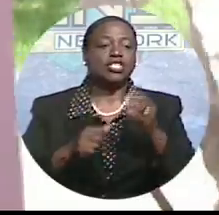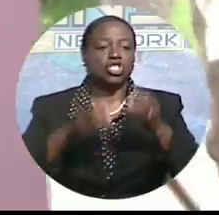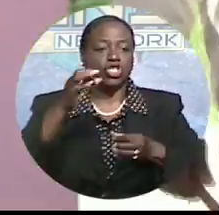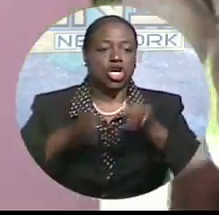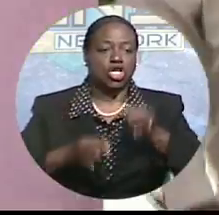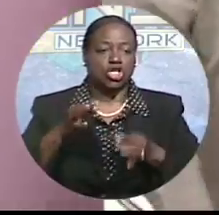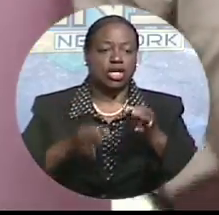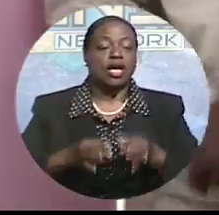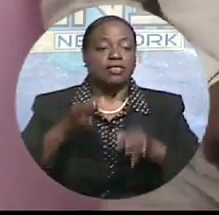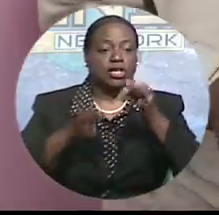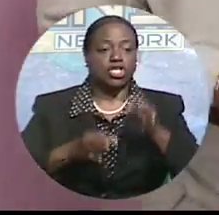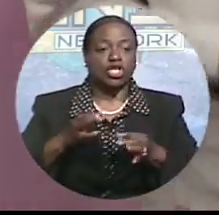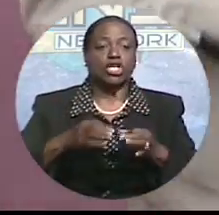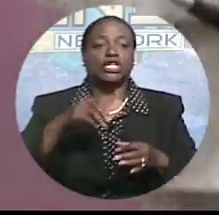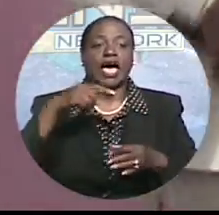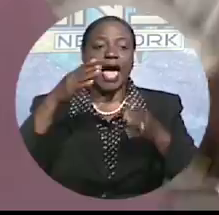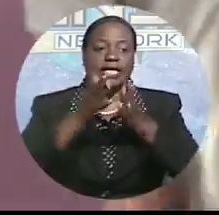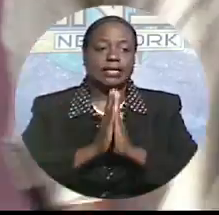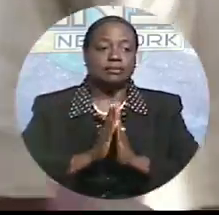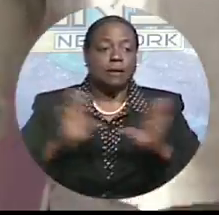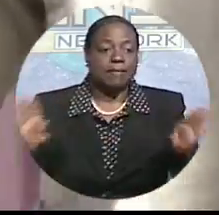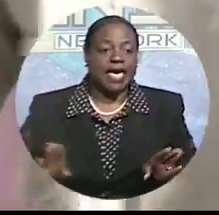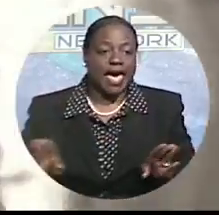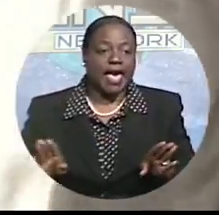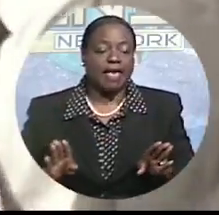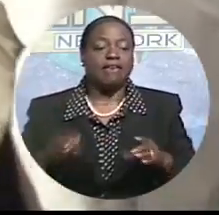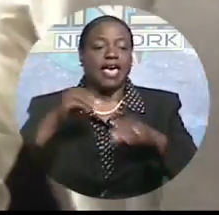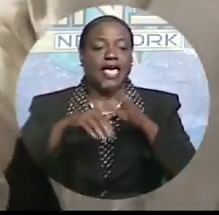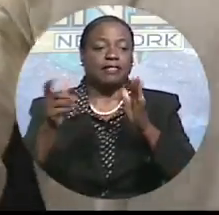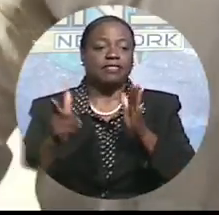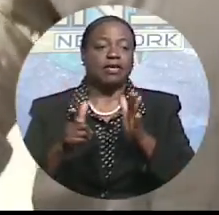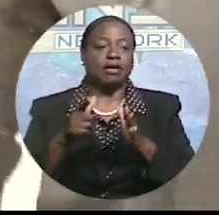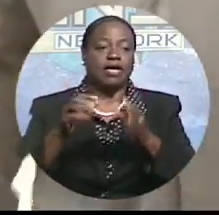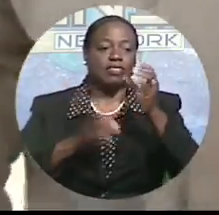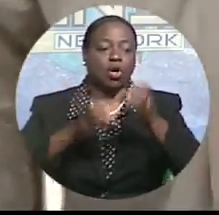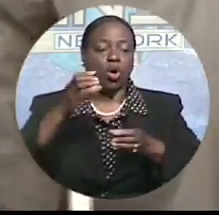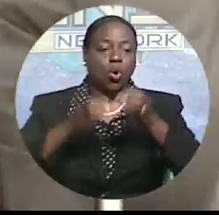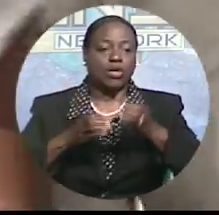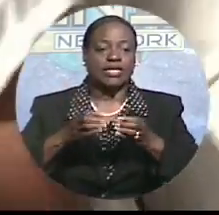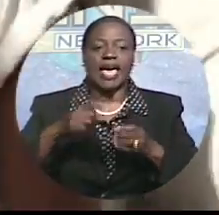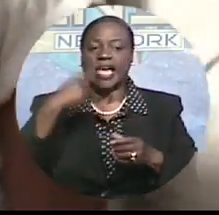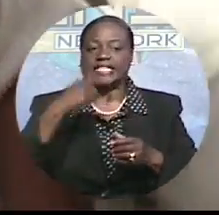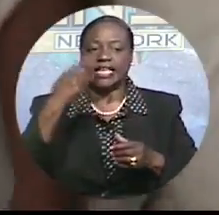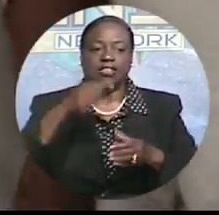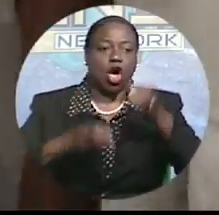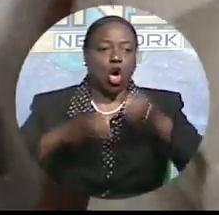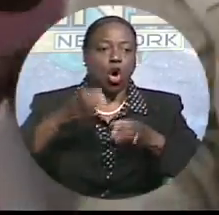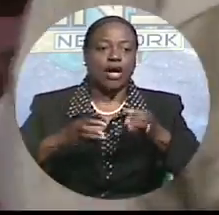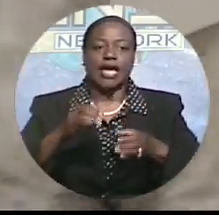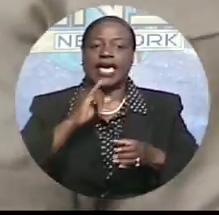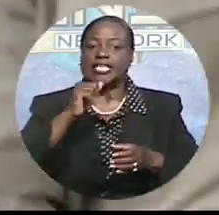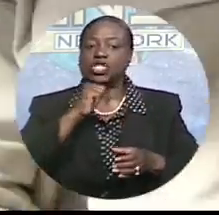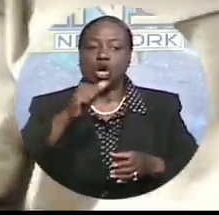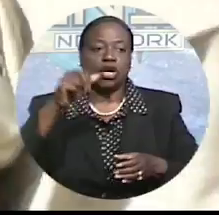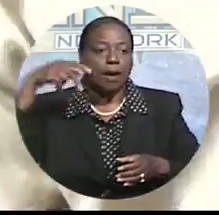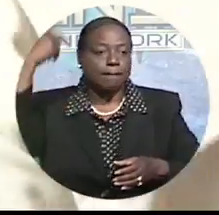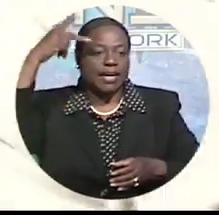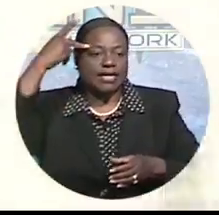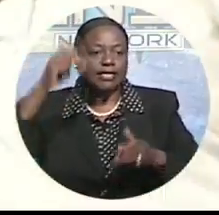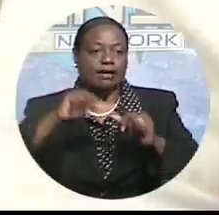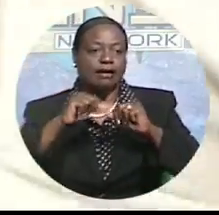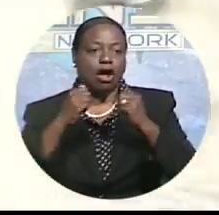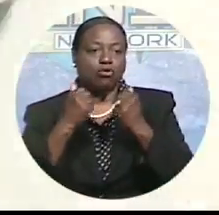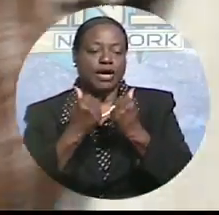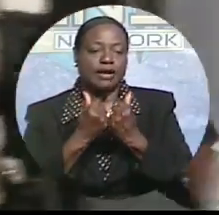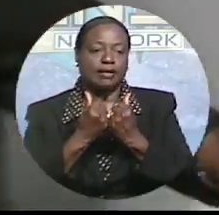warned Moncur to conduct himself properly in the court of law. She reminded him that the court is not a political arena.